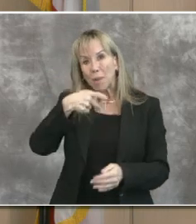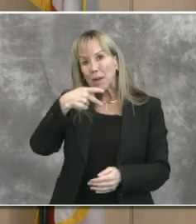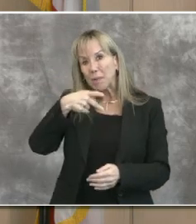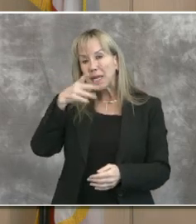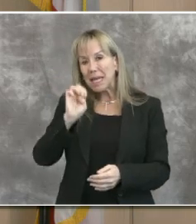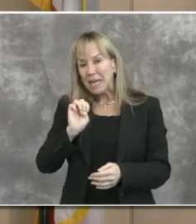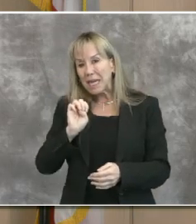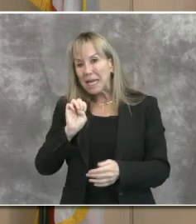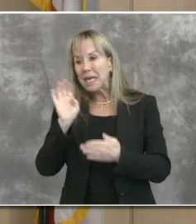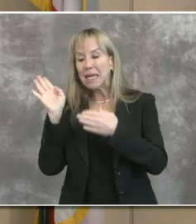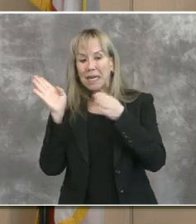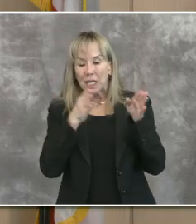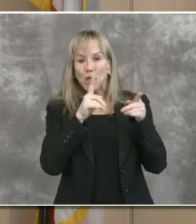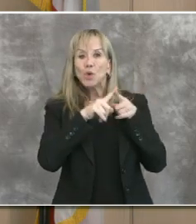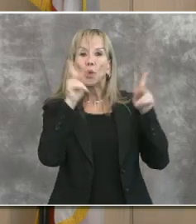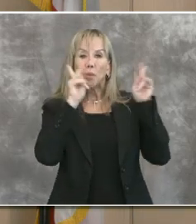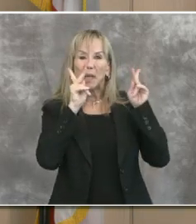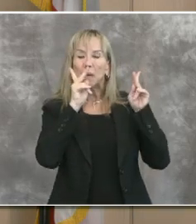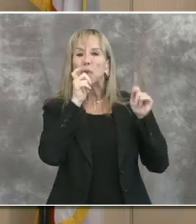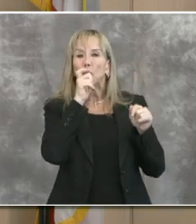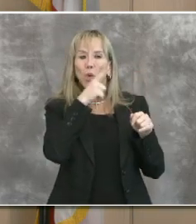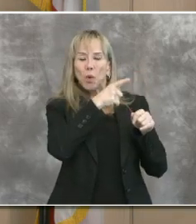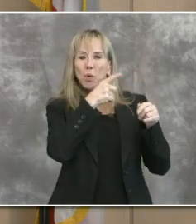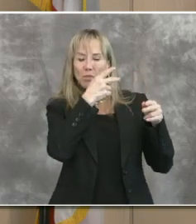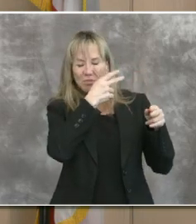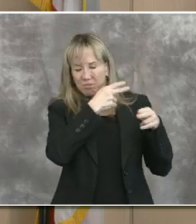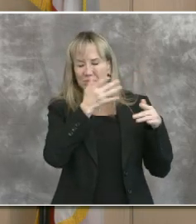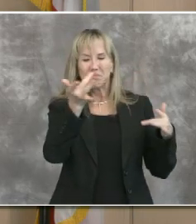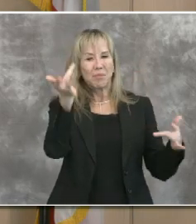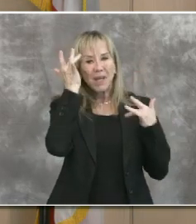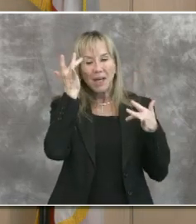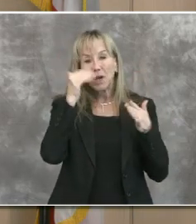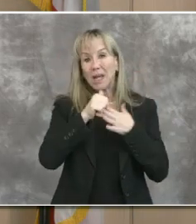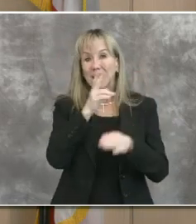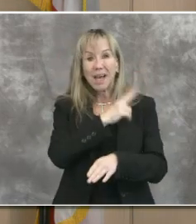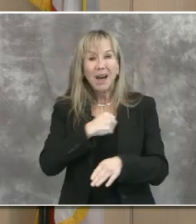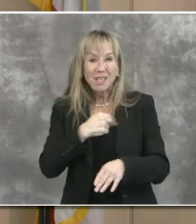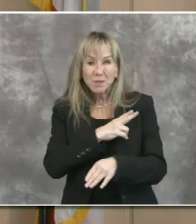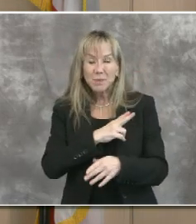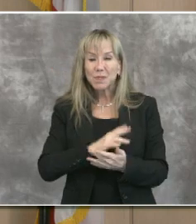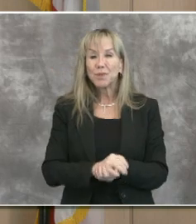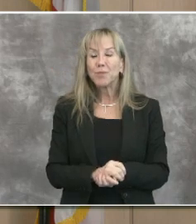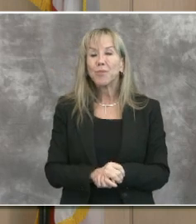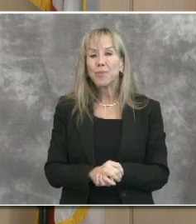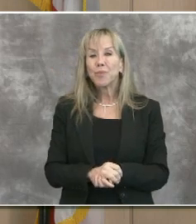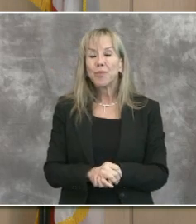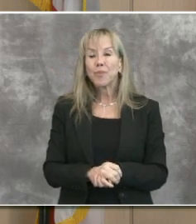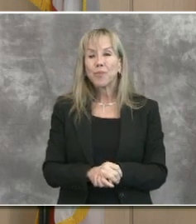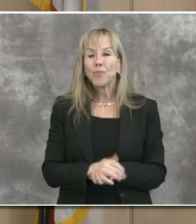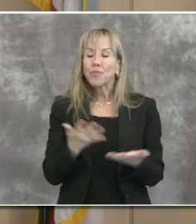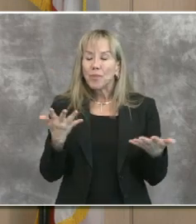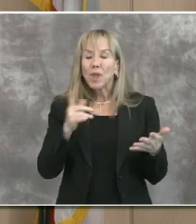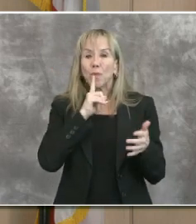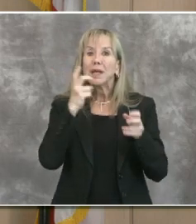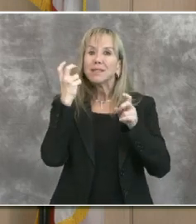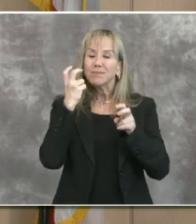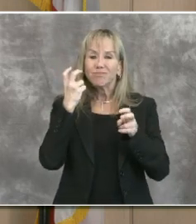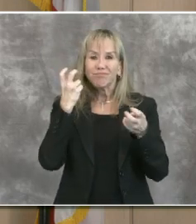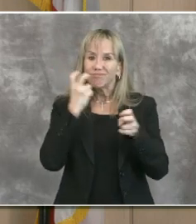is geared towards people who are acutely ill in the hospital. So again, it's a difficult trail